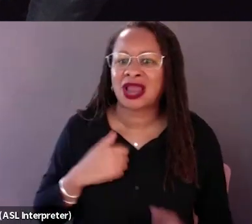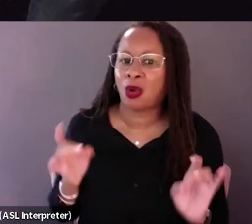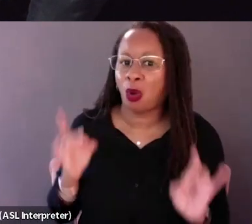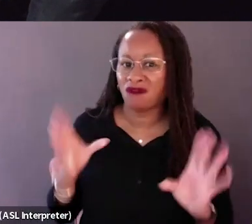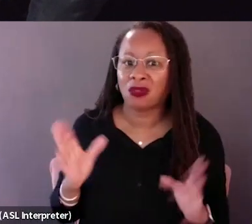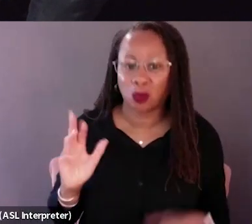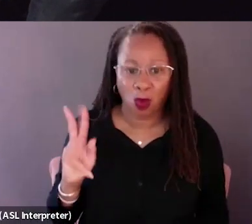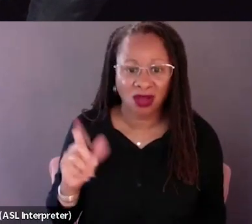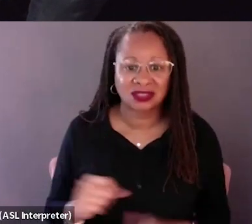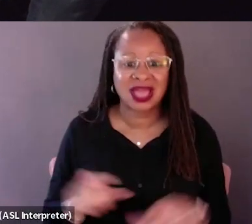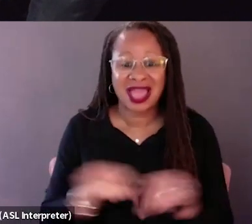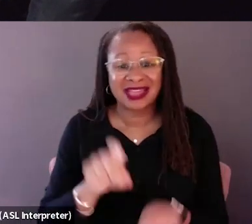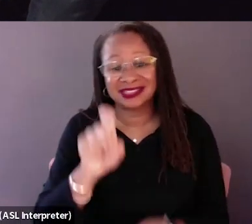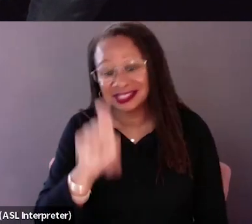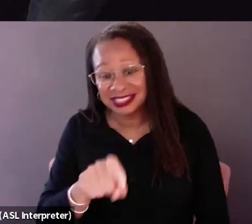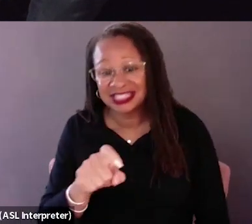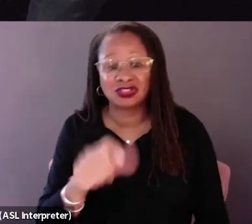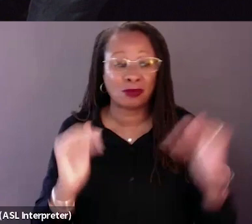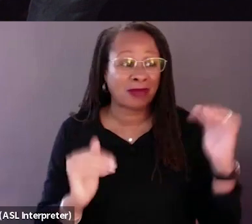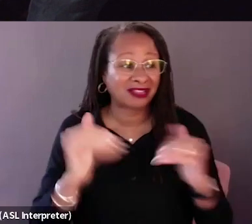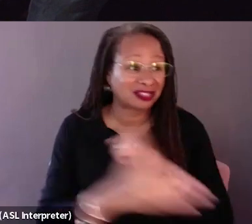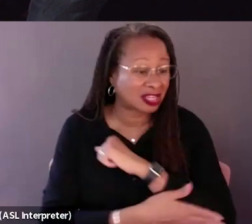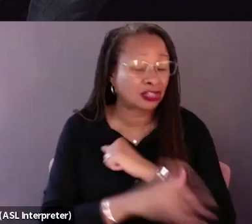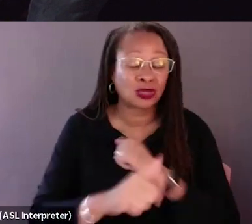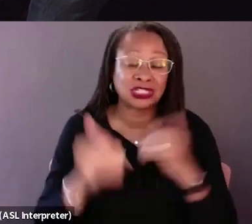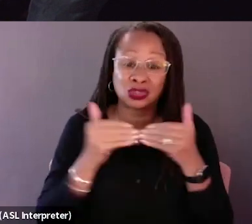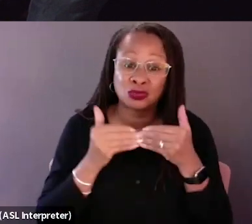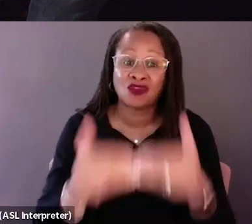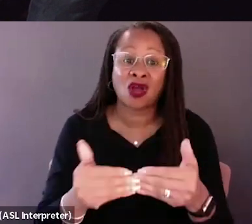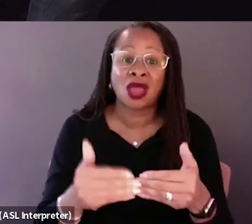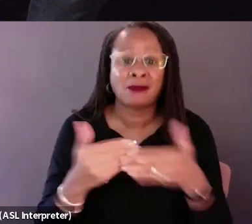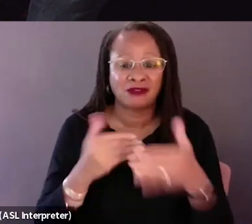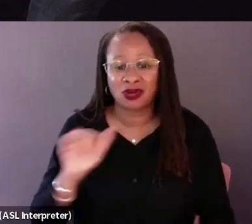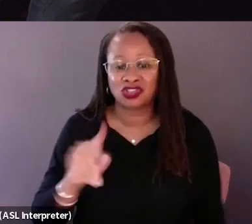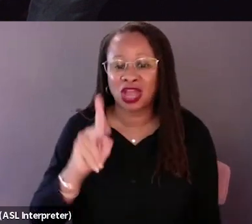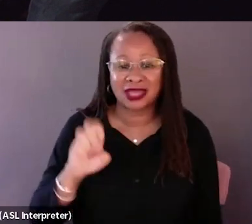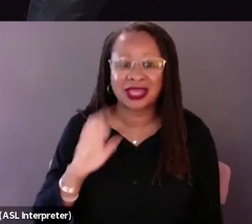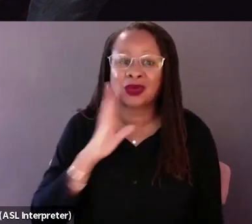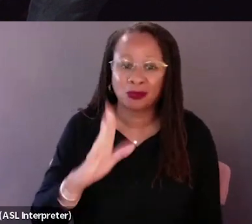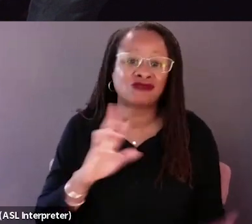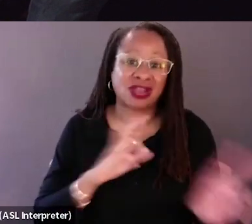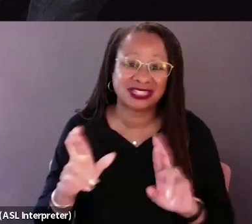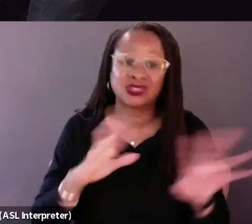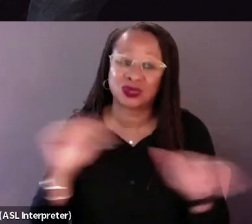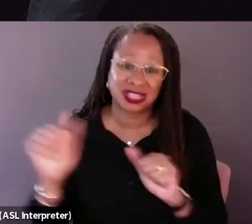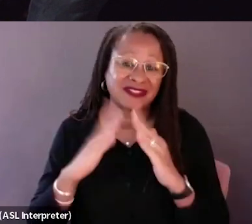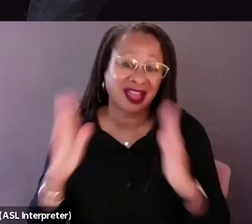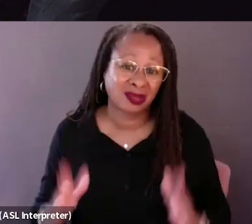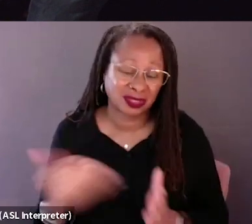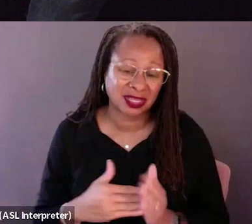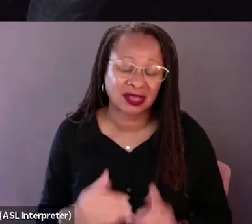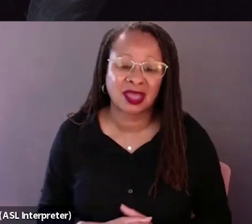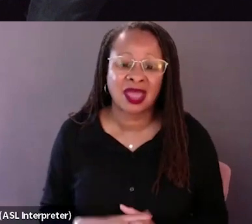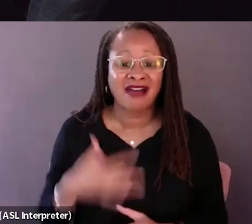was. And she needed to balance, the country needed to move on before Jackie was ever going to be ready to move on. And so, you know,